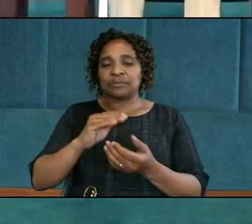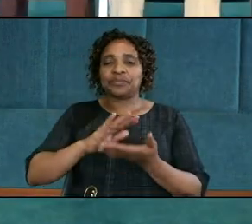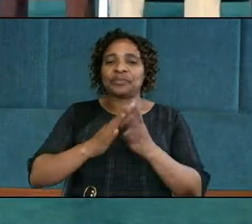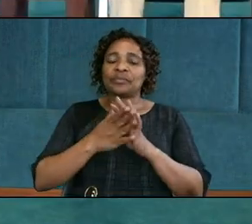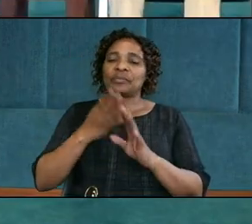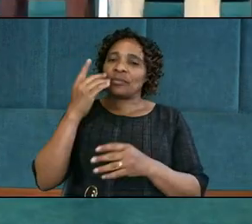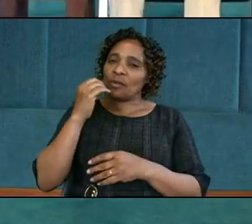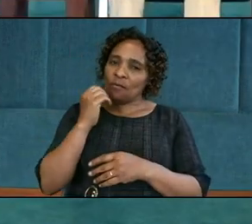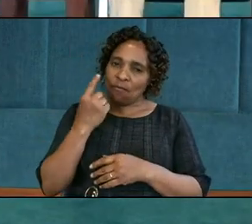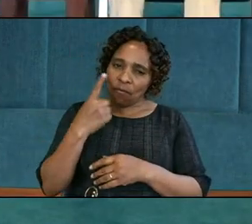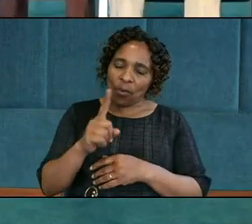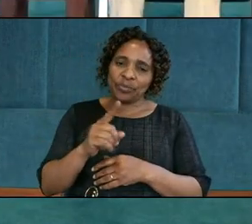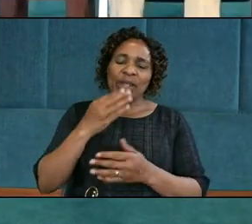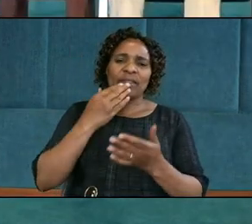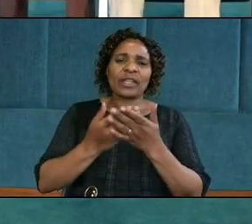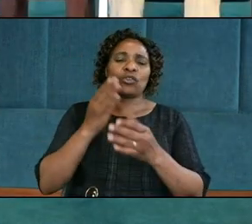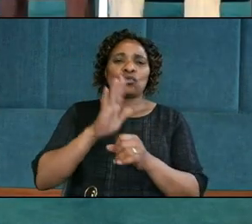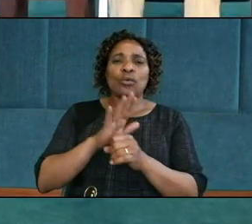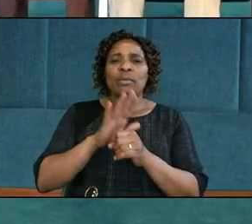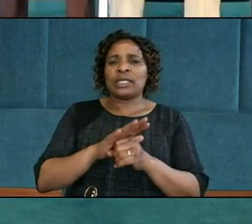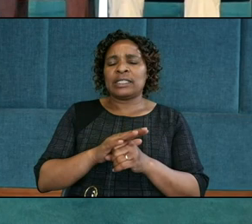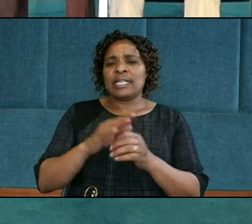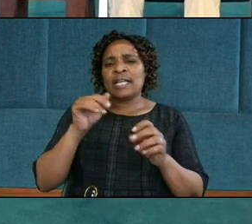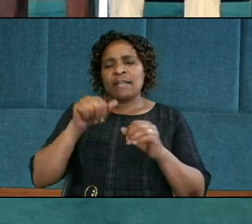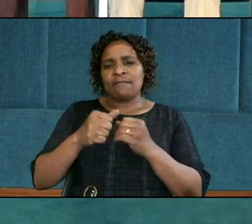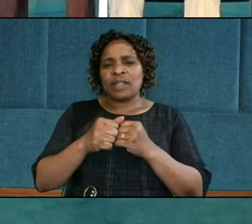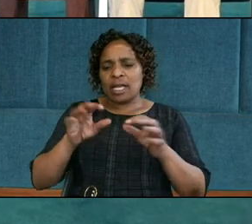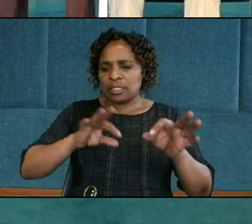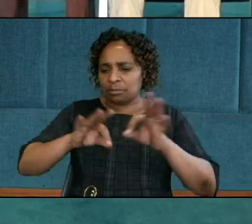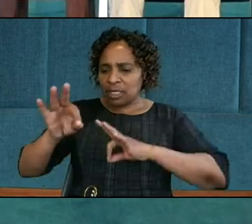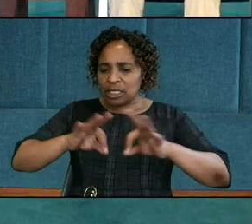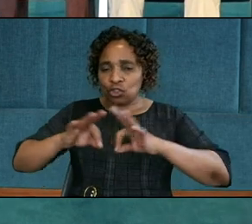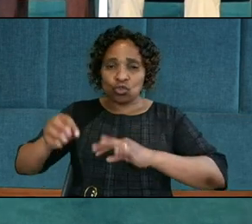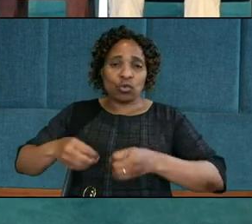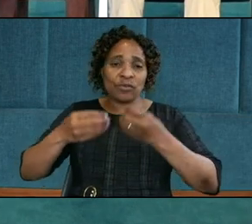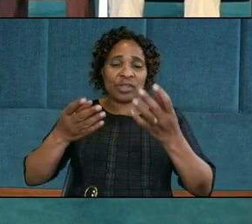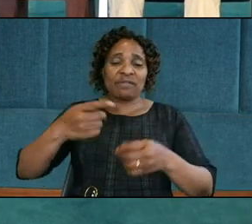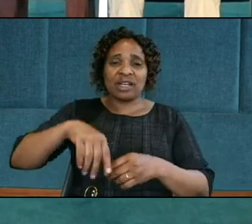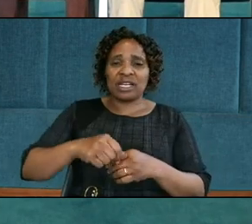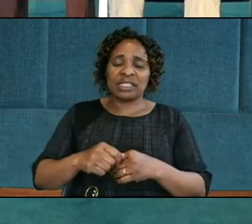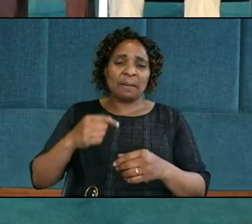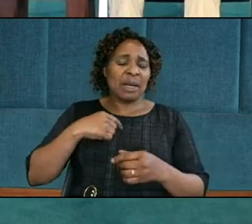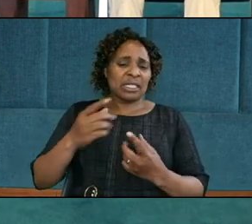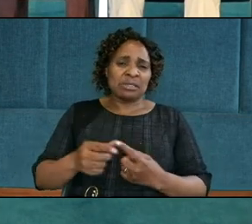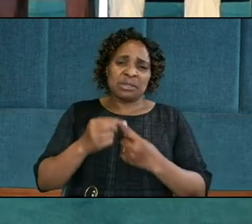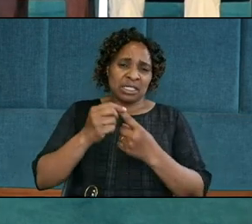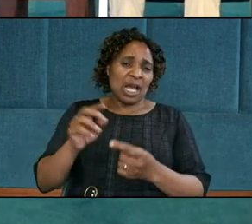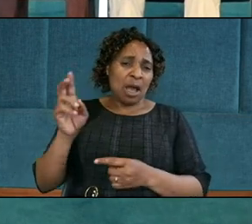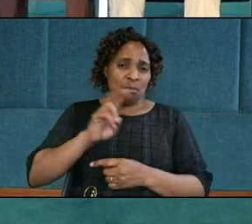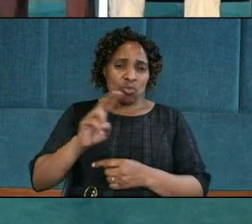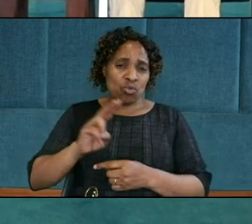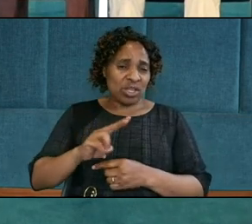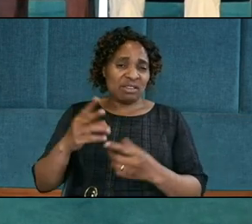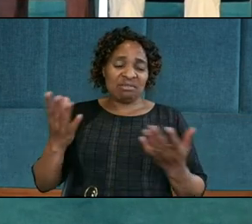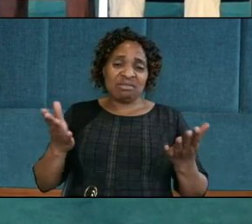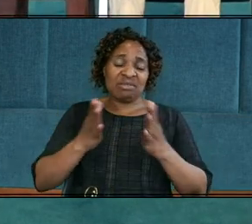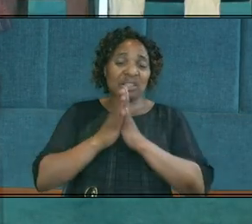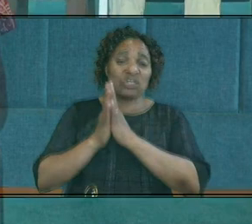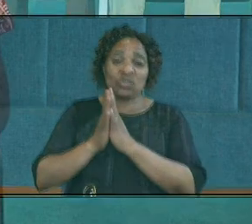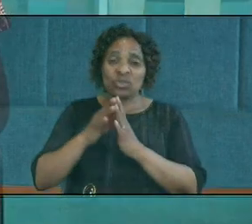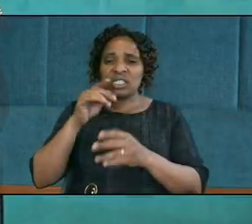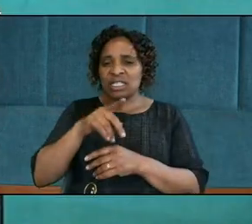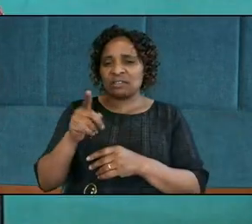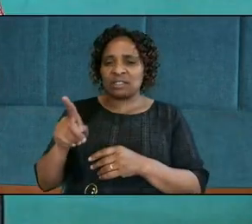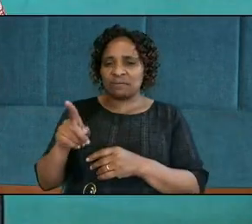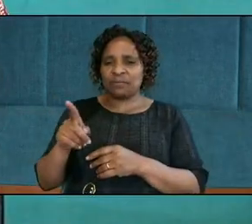much. I think that's very insightful, even the definitions that you've given us. Particularly, I'm looking at the stories